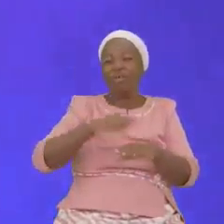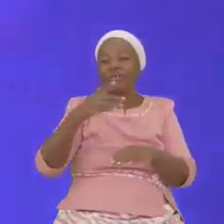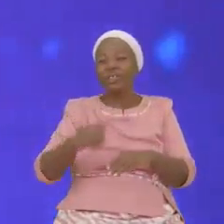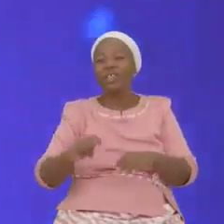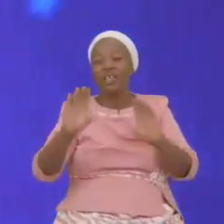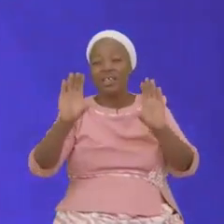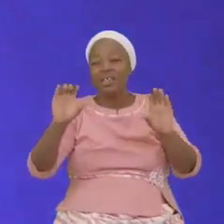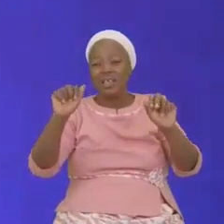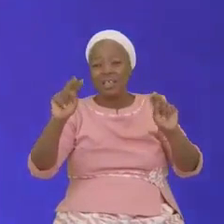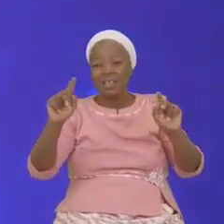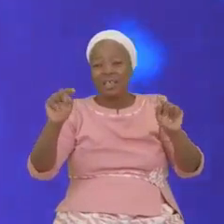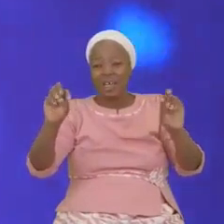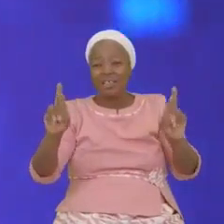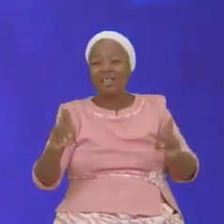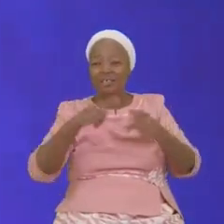the same